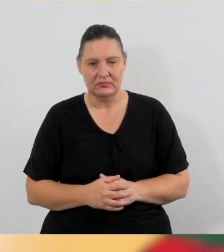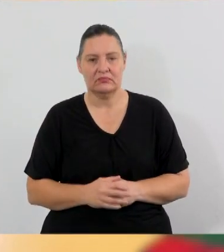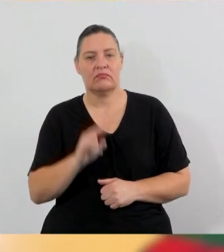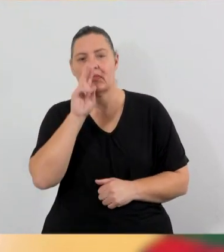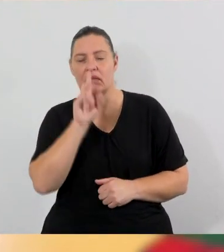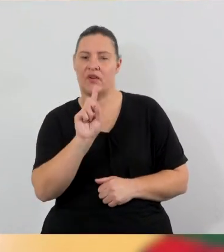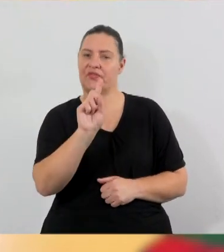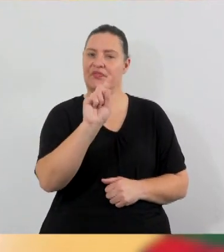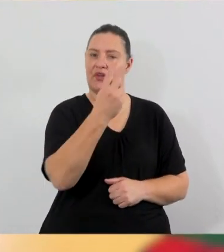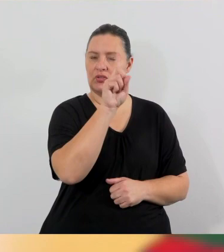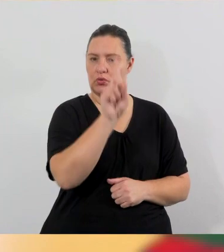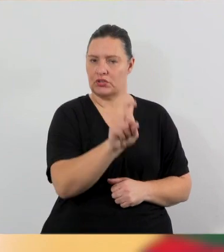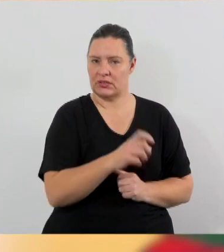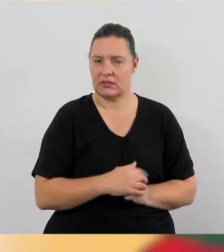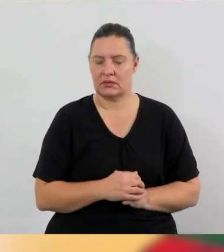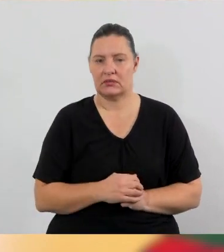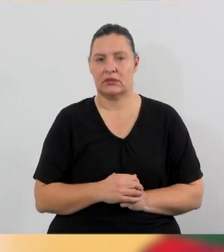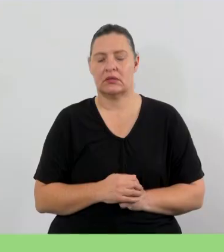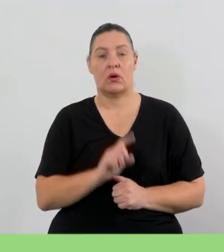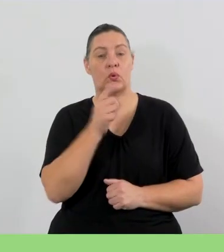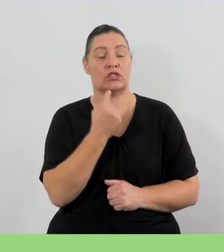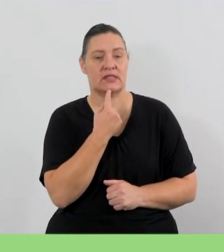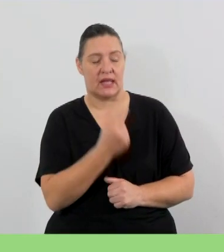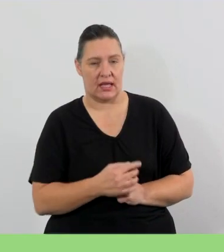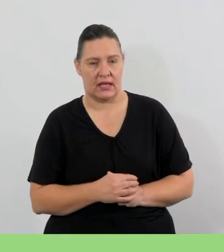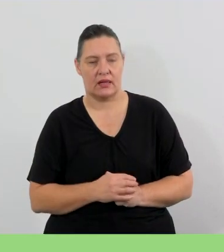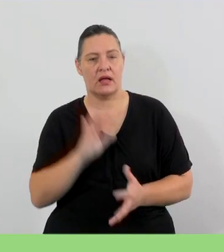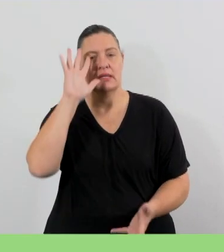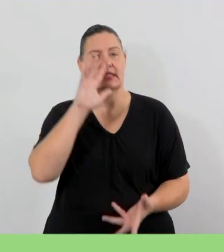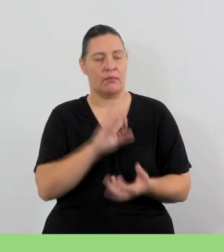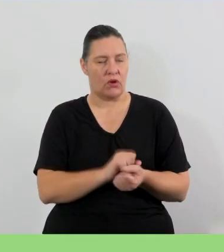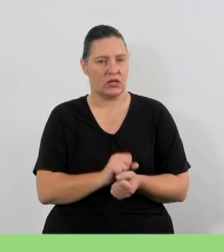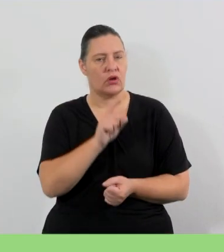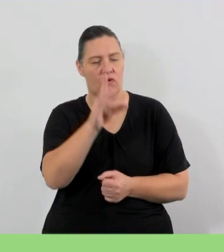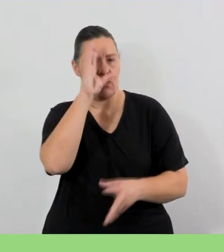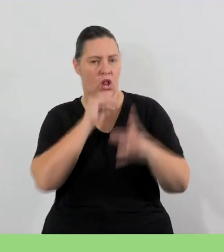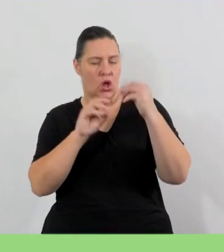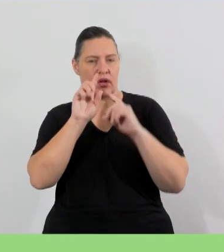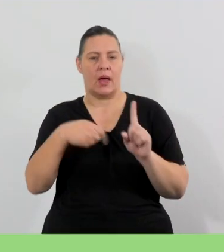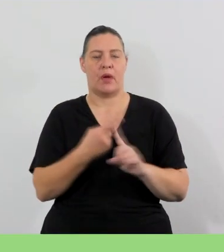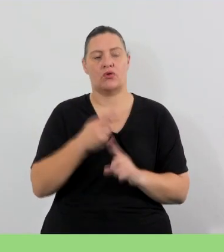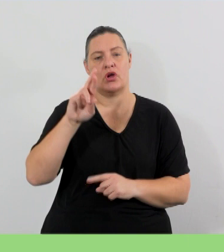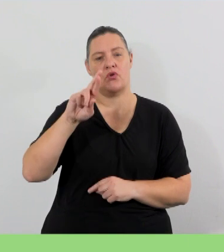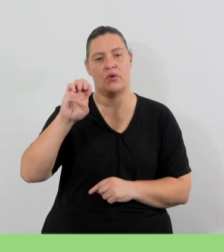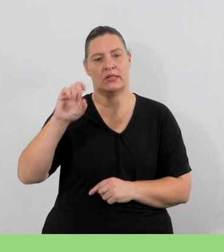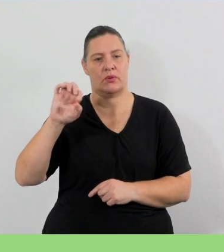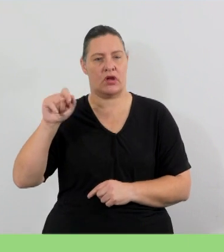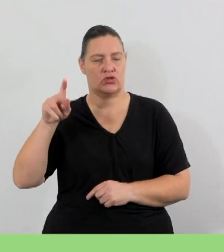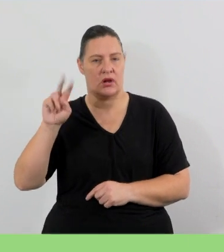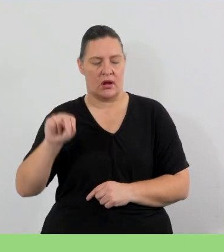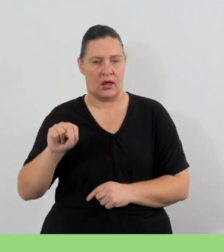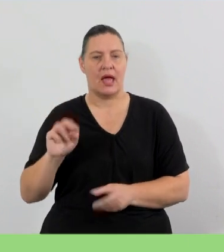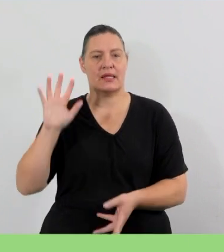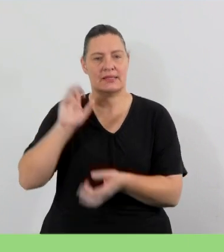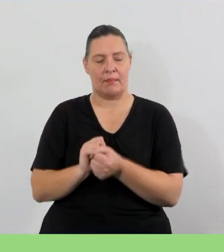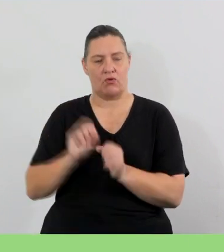So let us look at our first question. The question says, summarize what you have learned about respiration